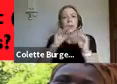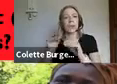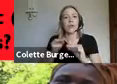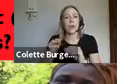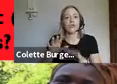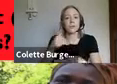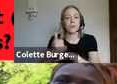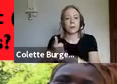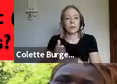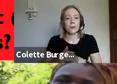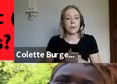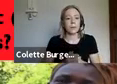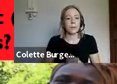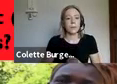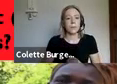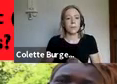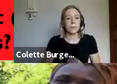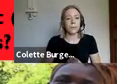slide, please?